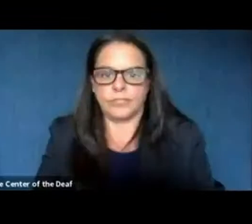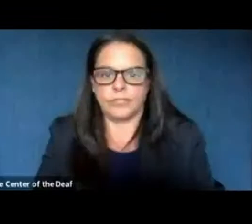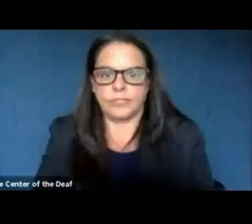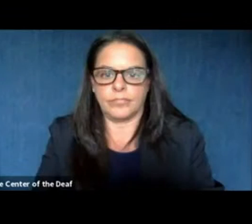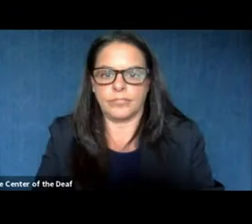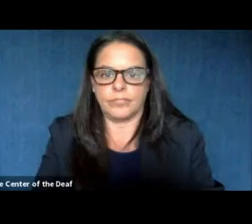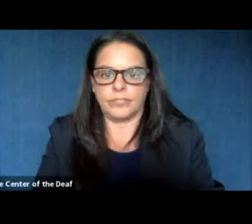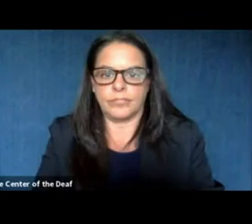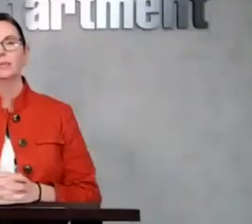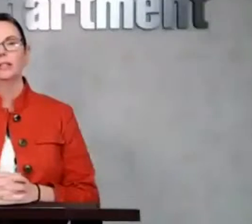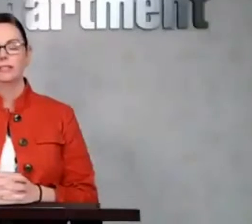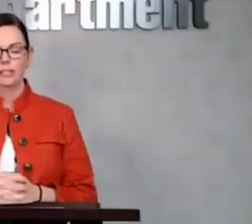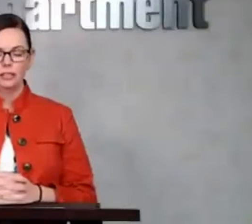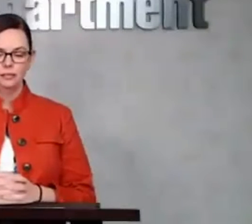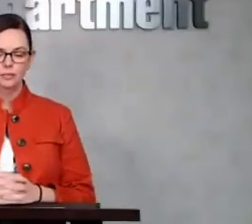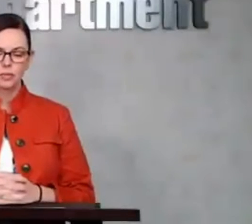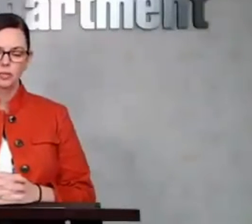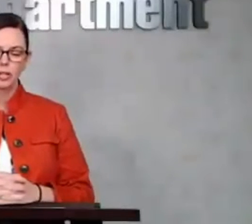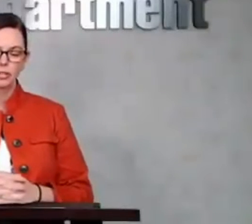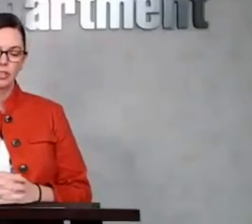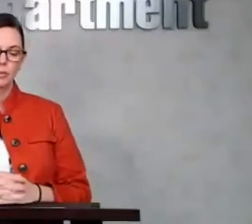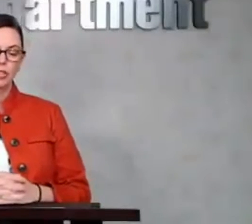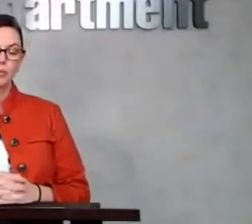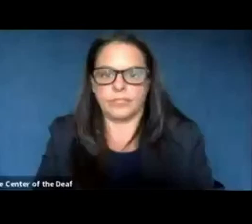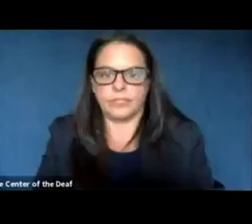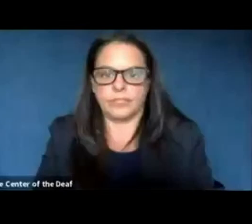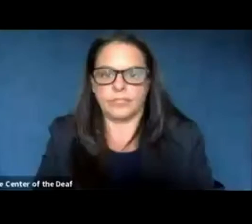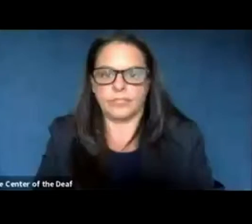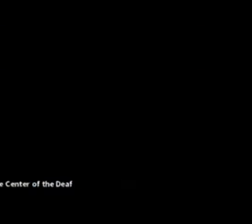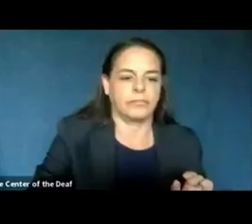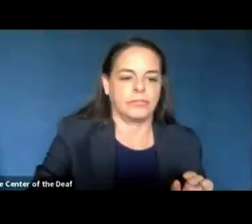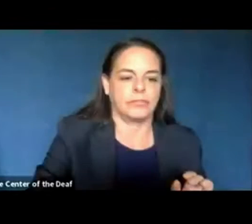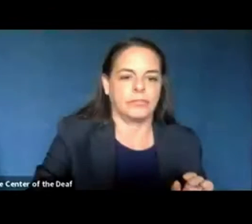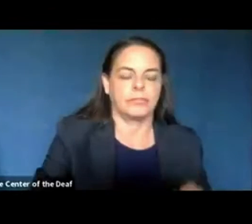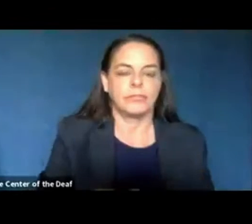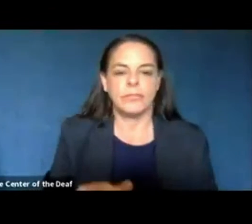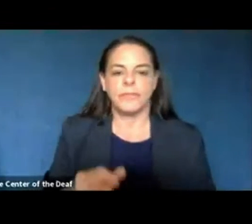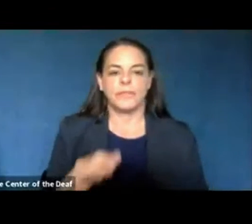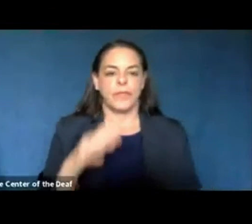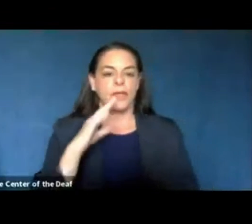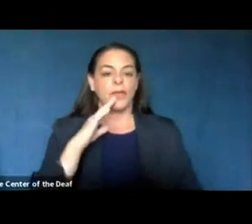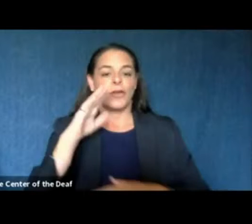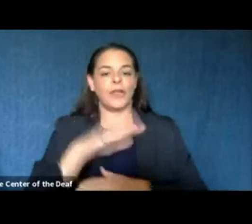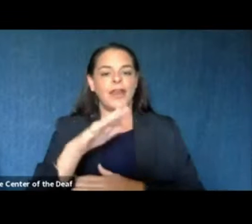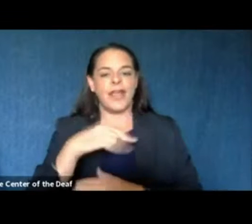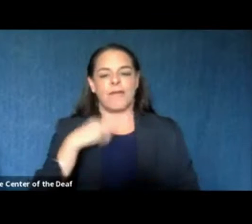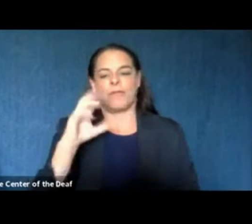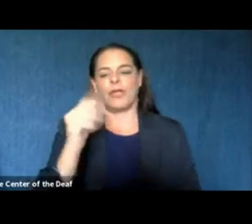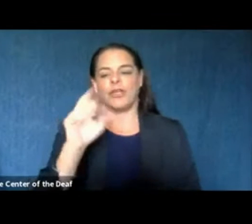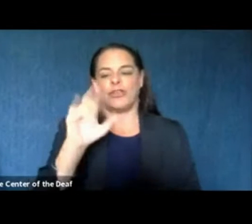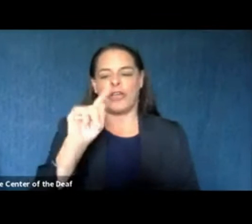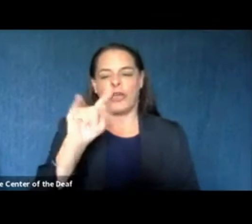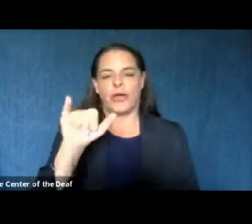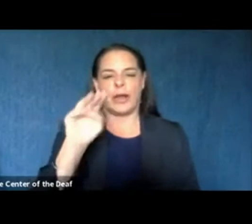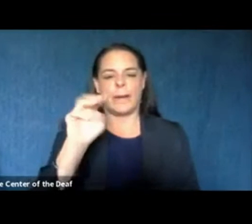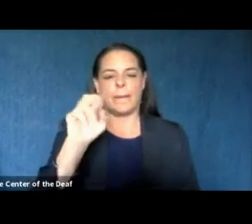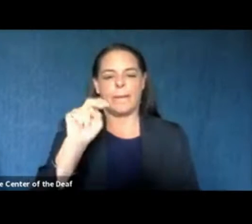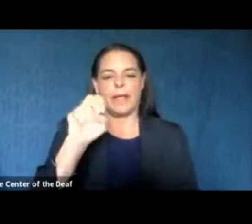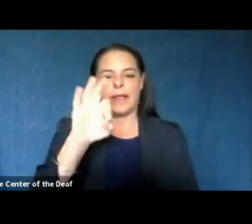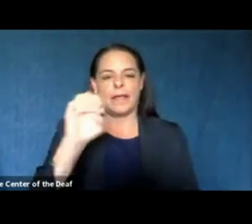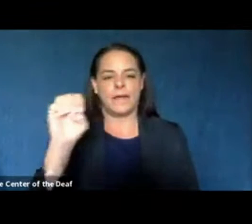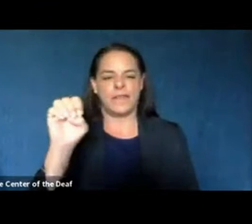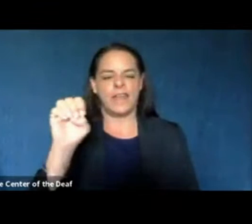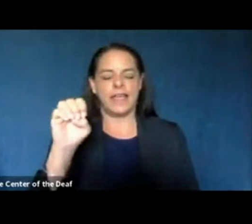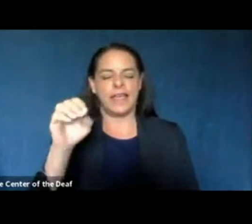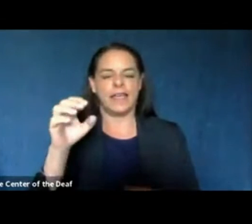Good Wednesday afternoon. I'm Charity Menifee, Director of Communicable and Environmental Disease and Emergency Preparedness here at Knox County Health Department.